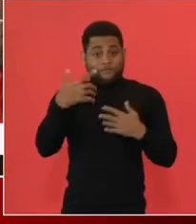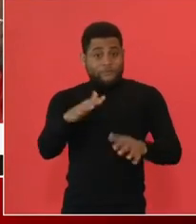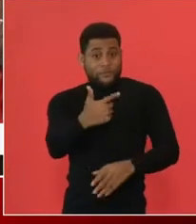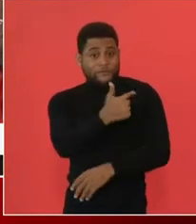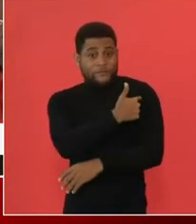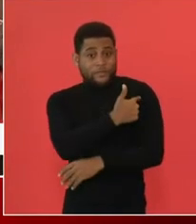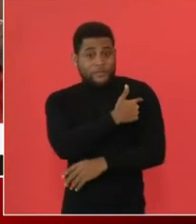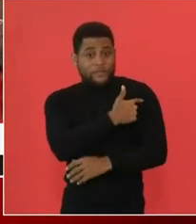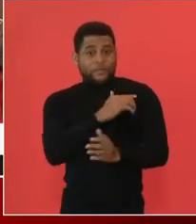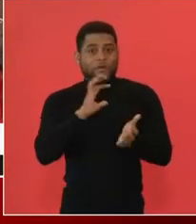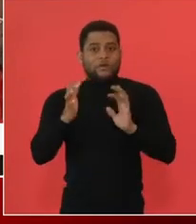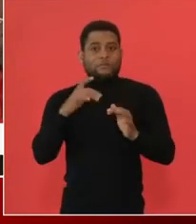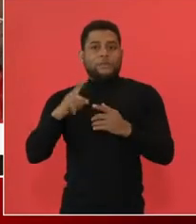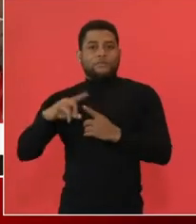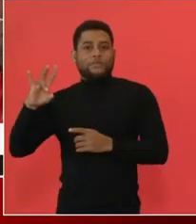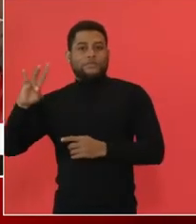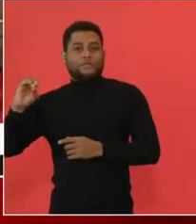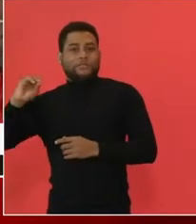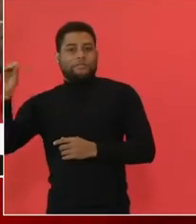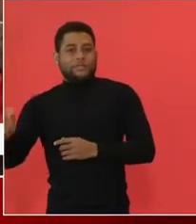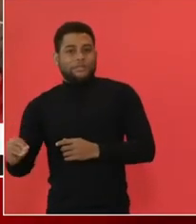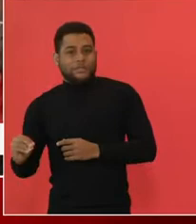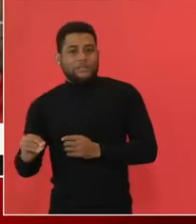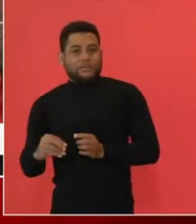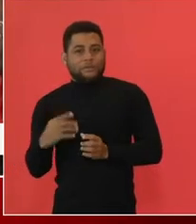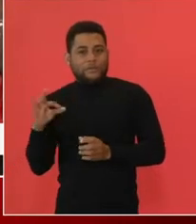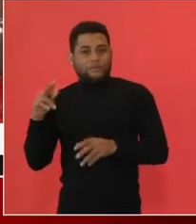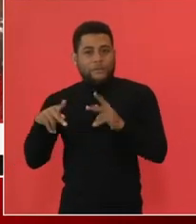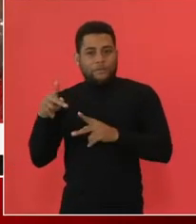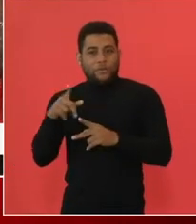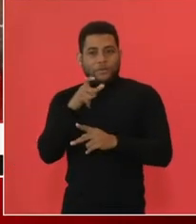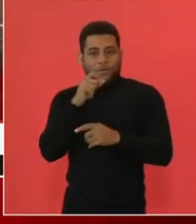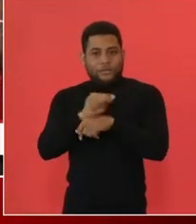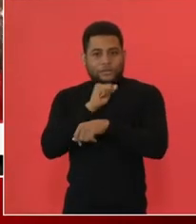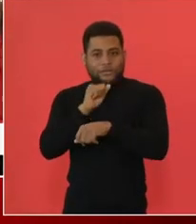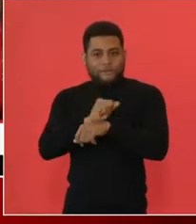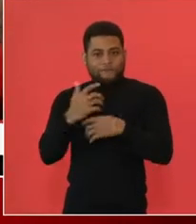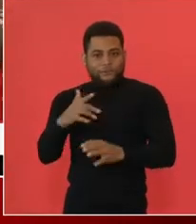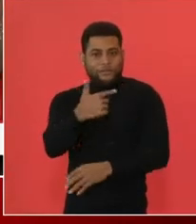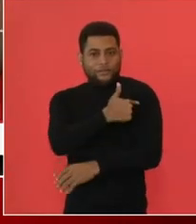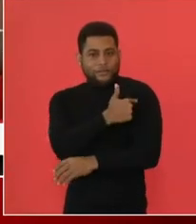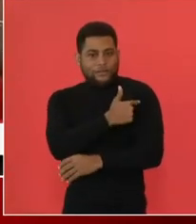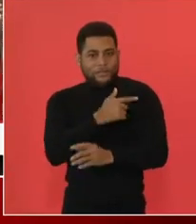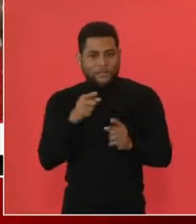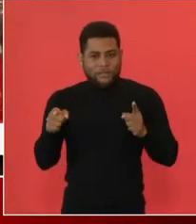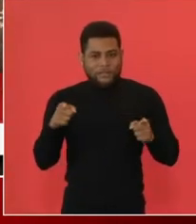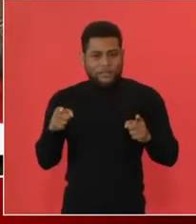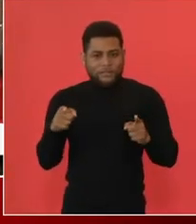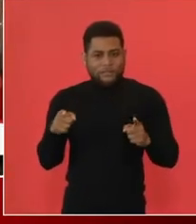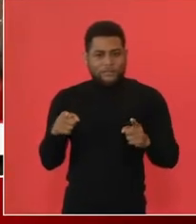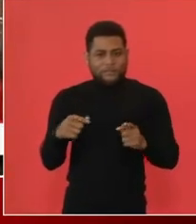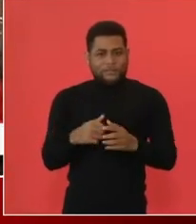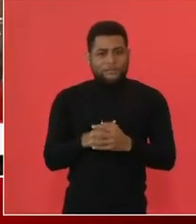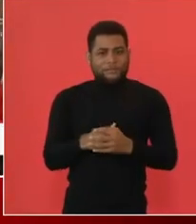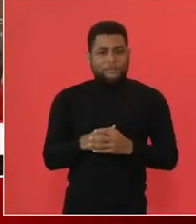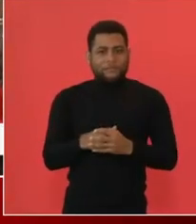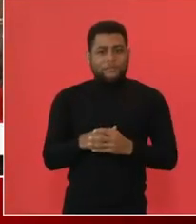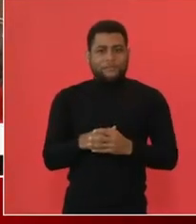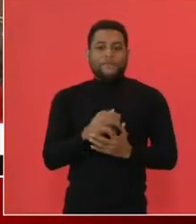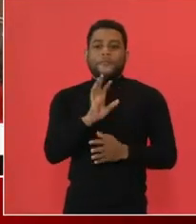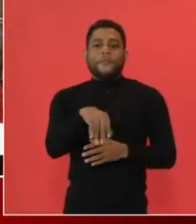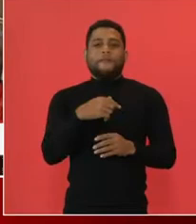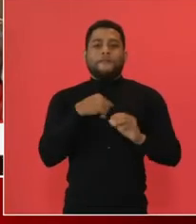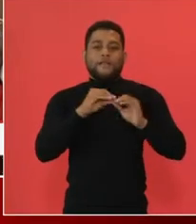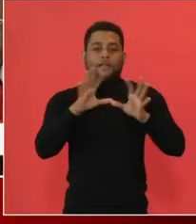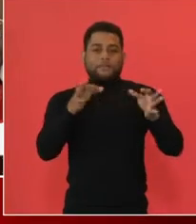do you attribute that to, and what would what are you going to do to try to close that? No, that's not what I said. What I Well, said. I think that's what the data is that you gave No,